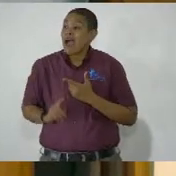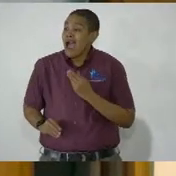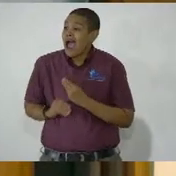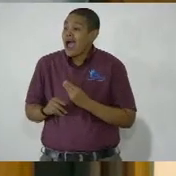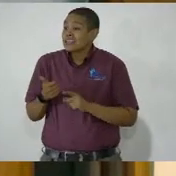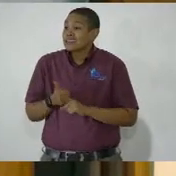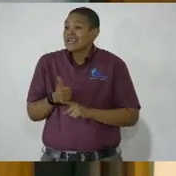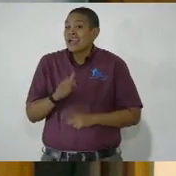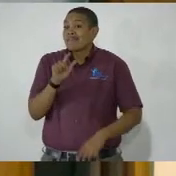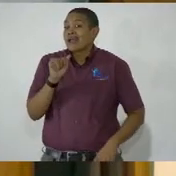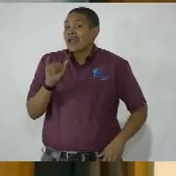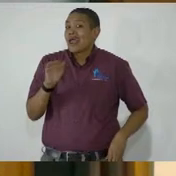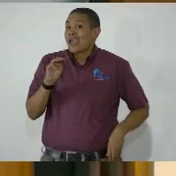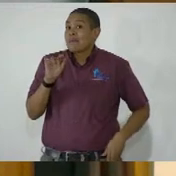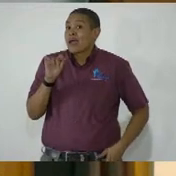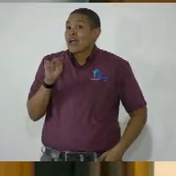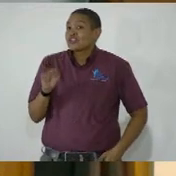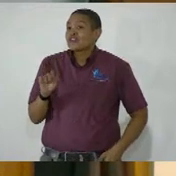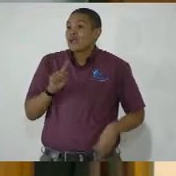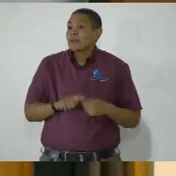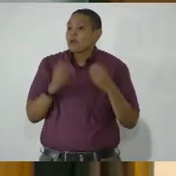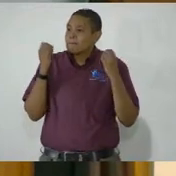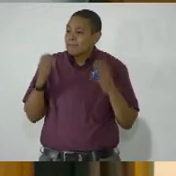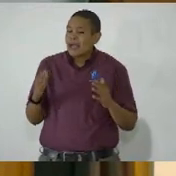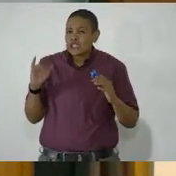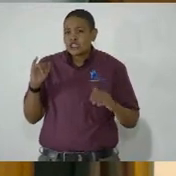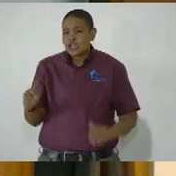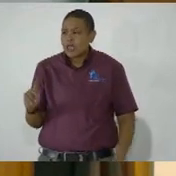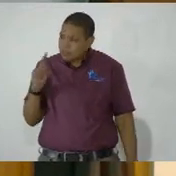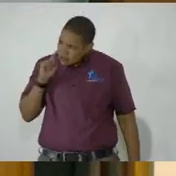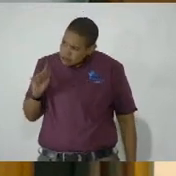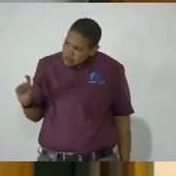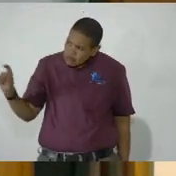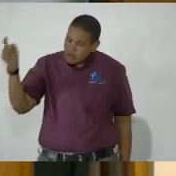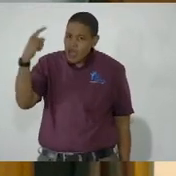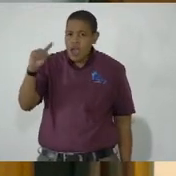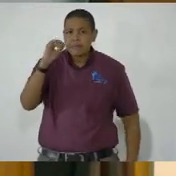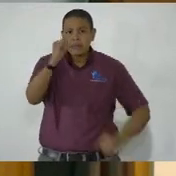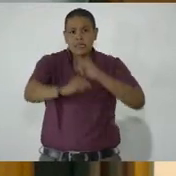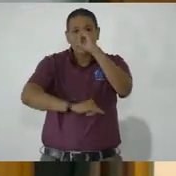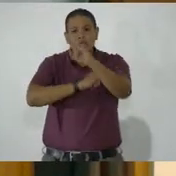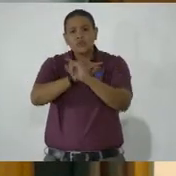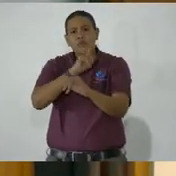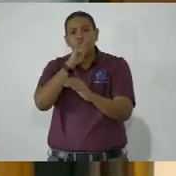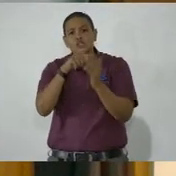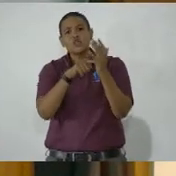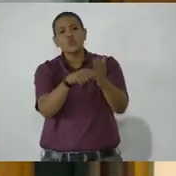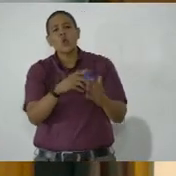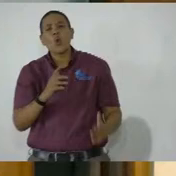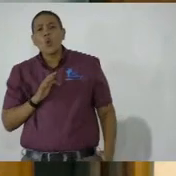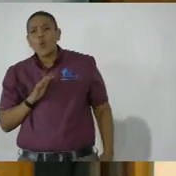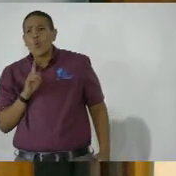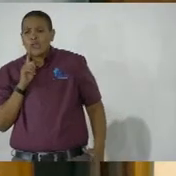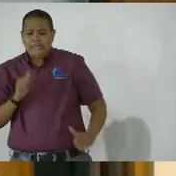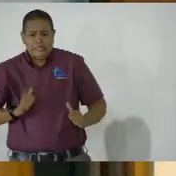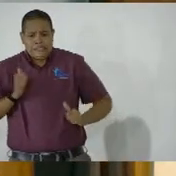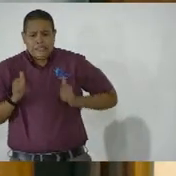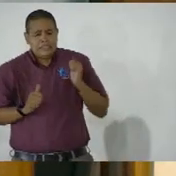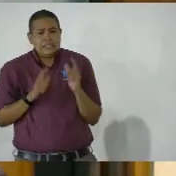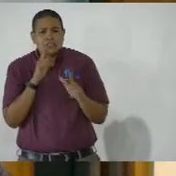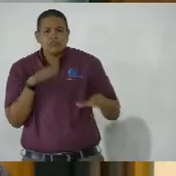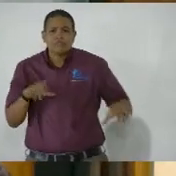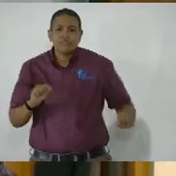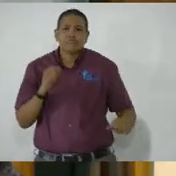lay magistrates and many justices of the peace. Madam Speaker, the Institute has demonstrated agility in carrying out